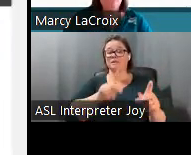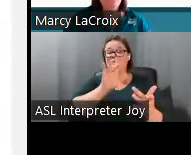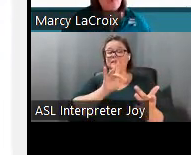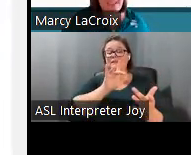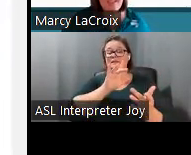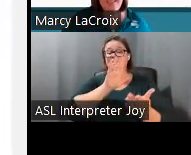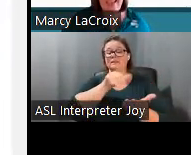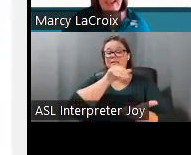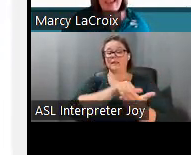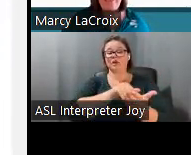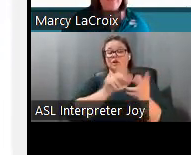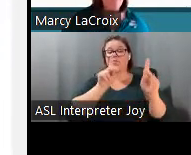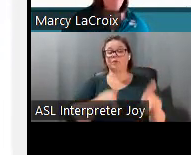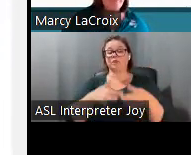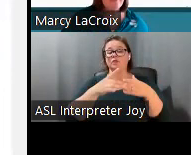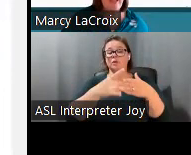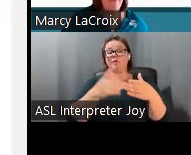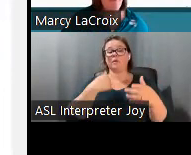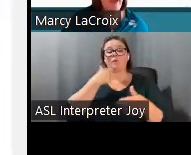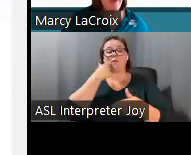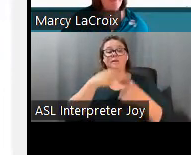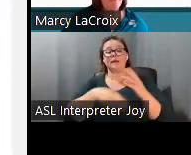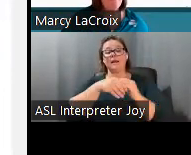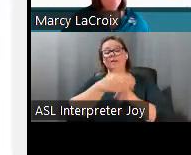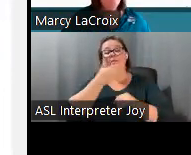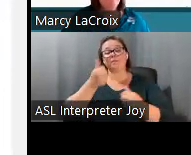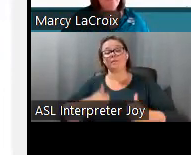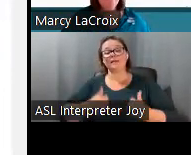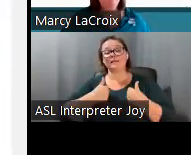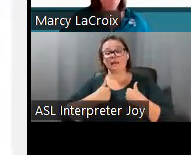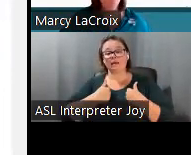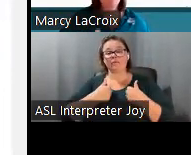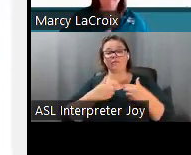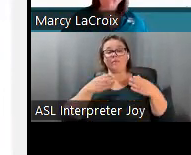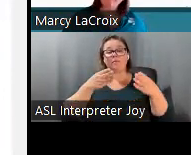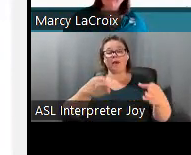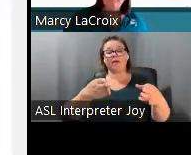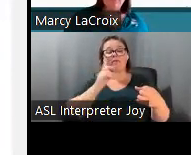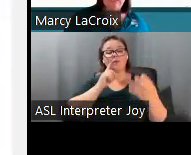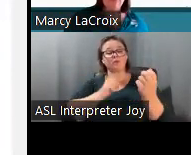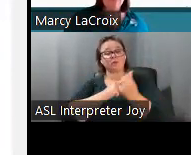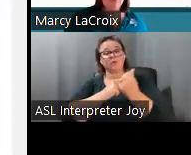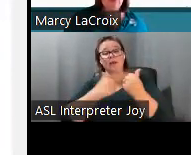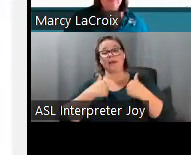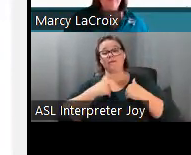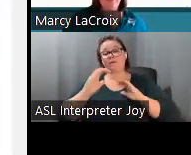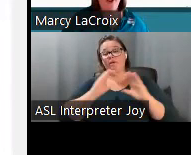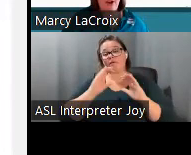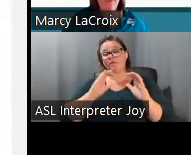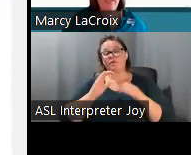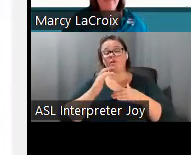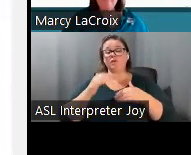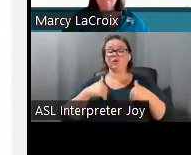and we've recently added this best life path in support of having conversations early